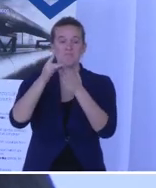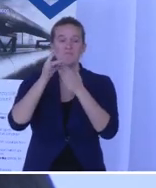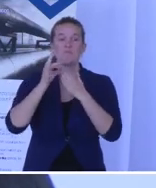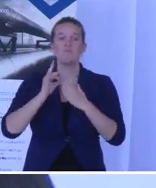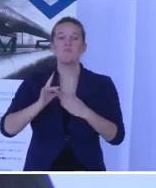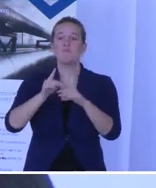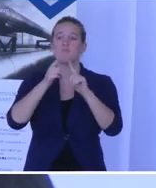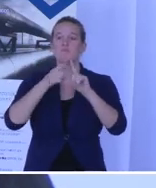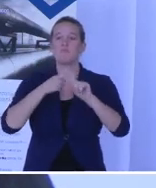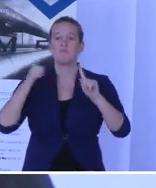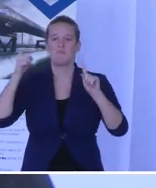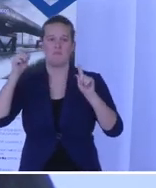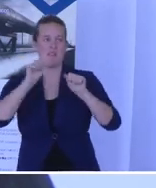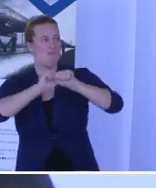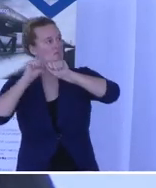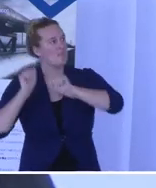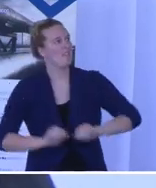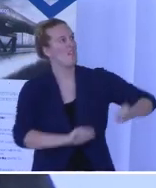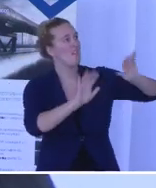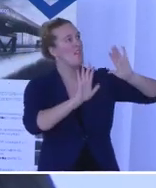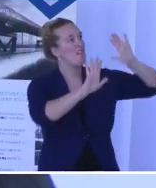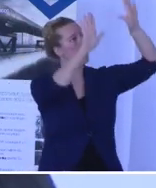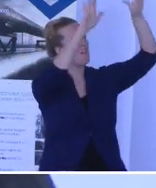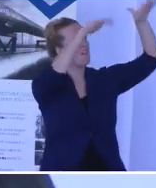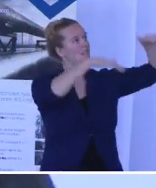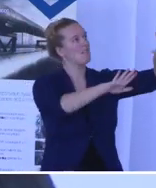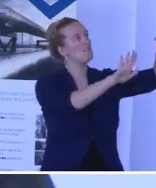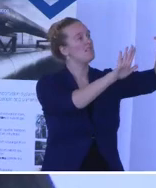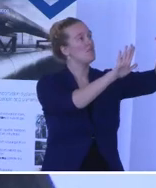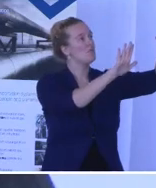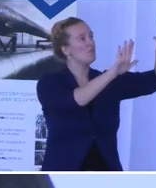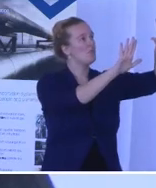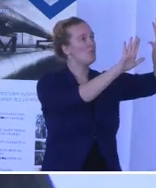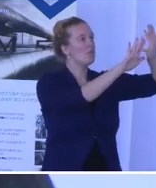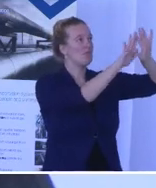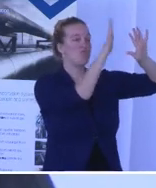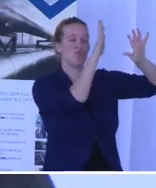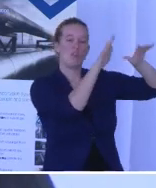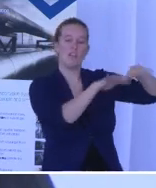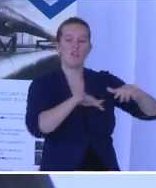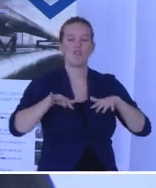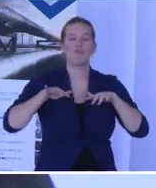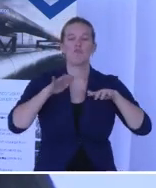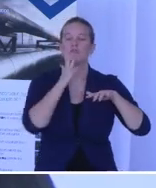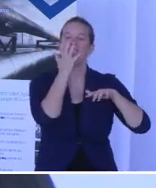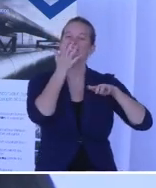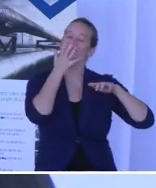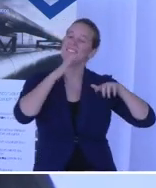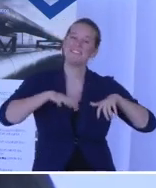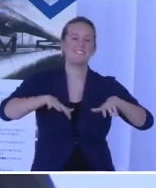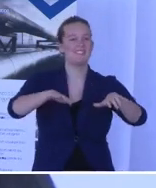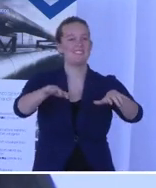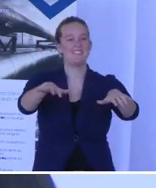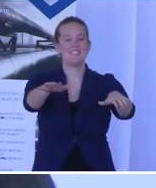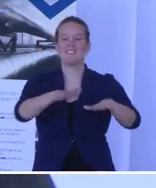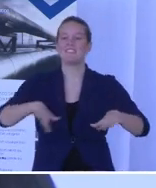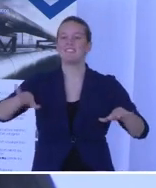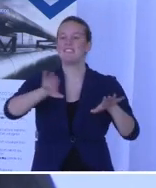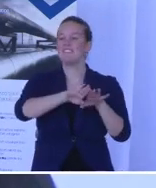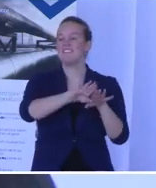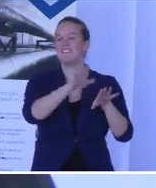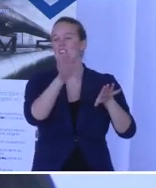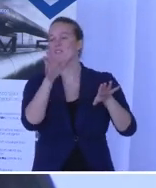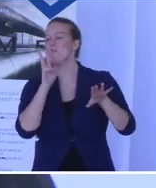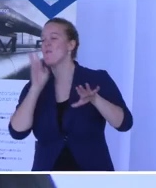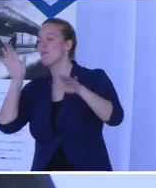above, from the mountain to the prairie, to